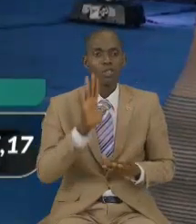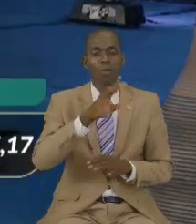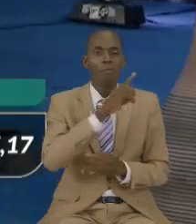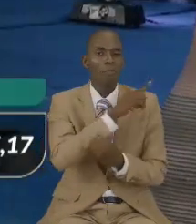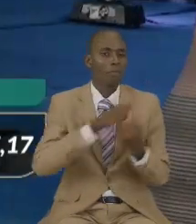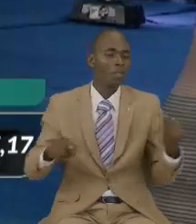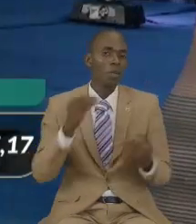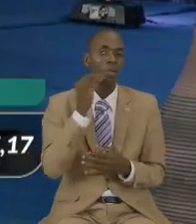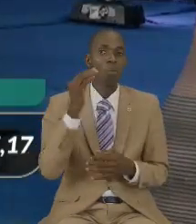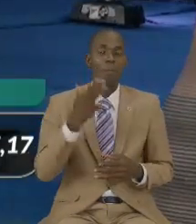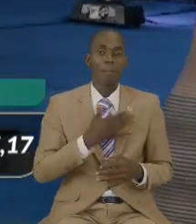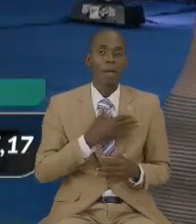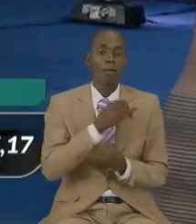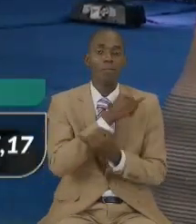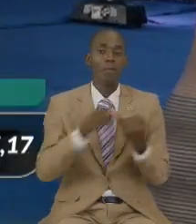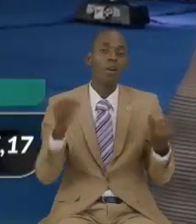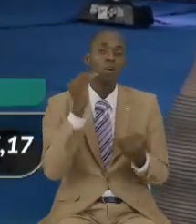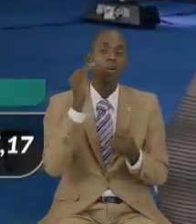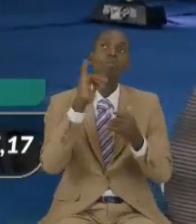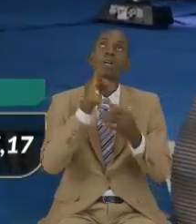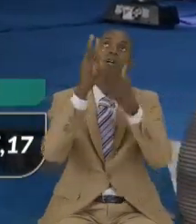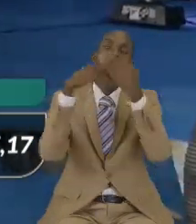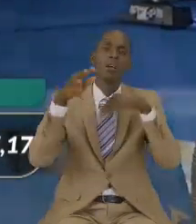my final home is heaven.